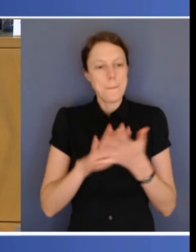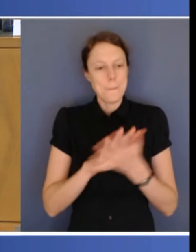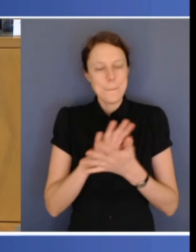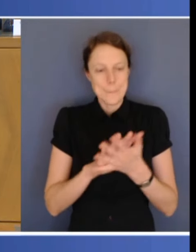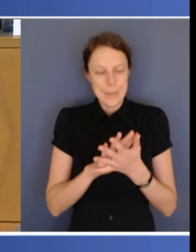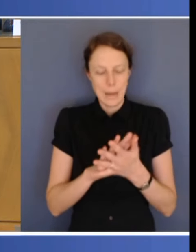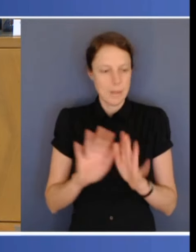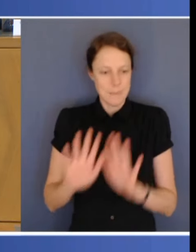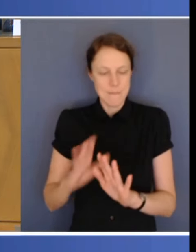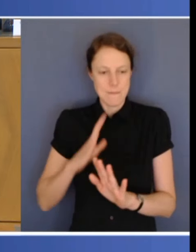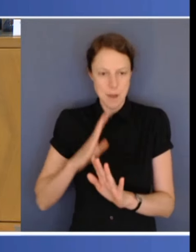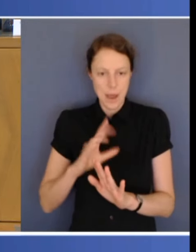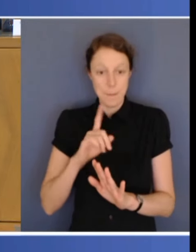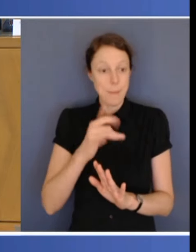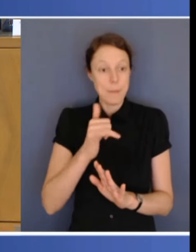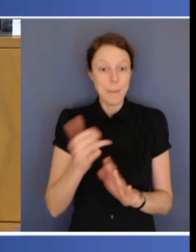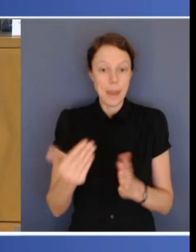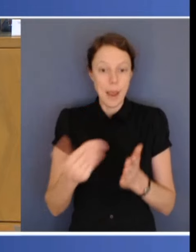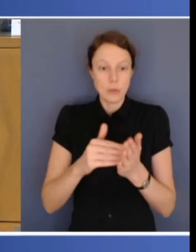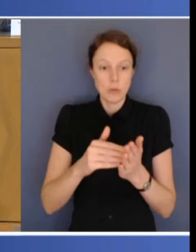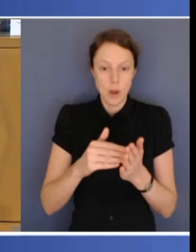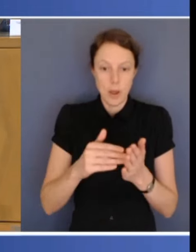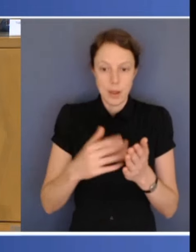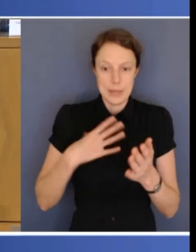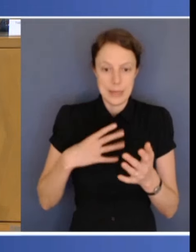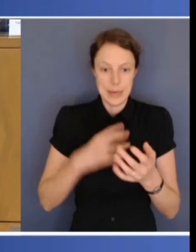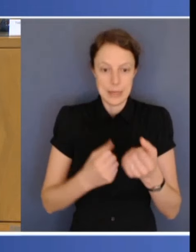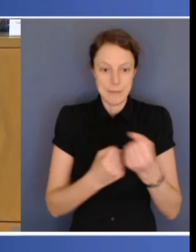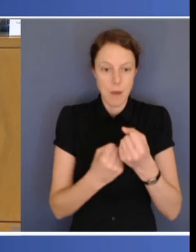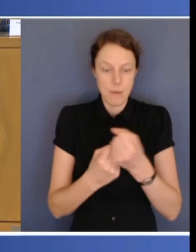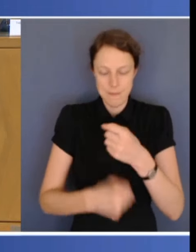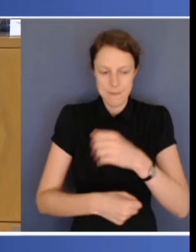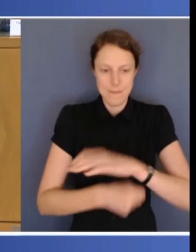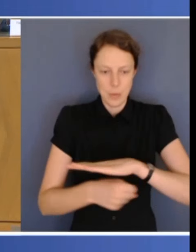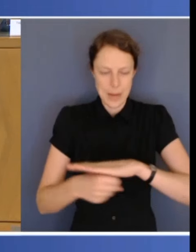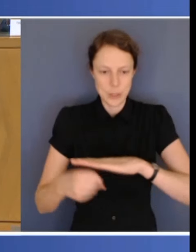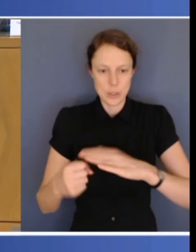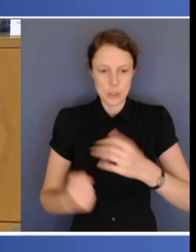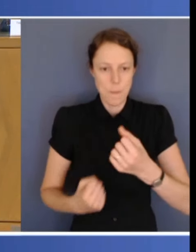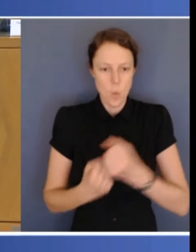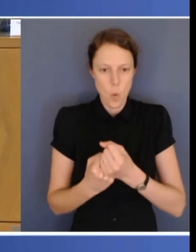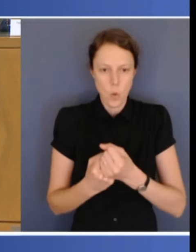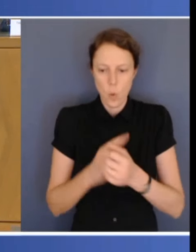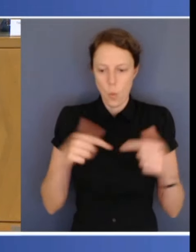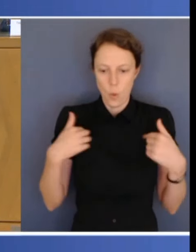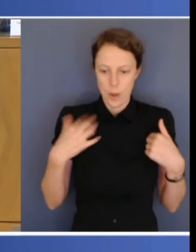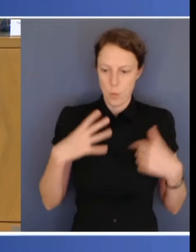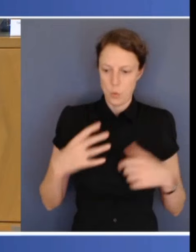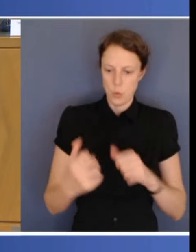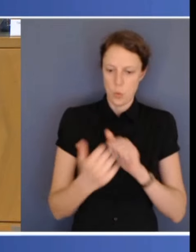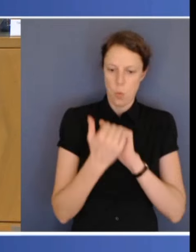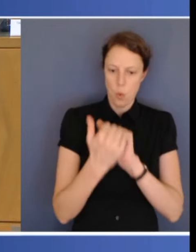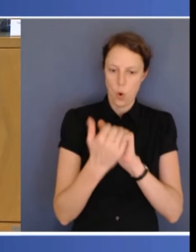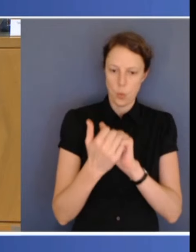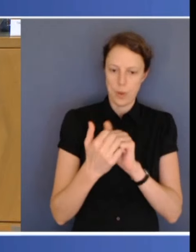additional foundation support, and we want to work with the states and territories to make sure that we share that